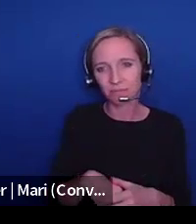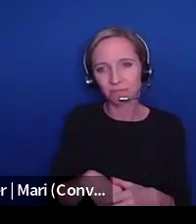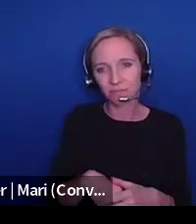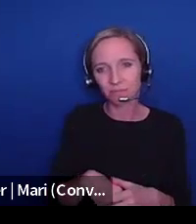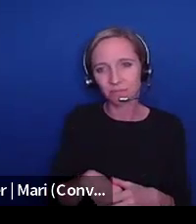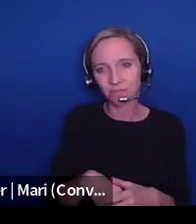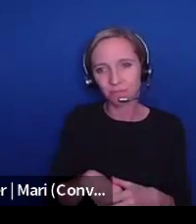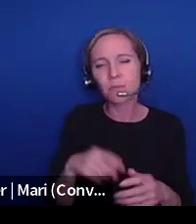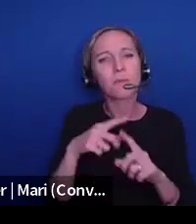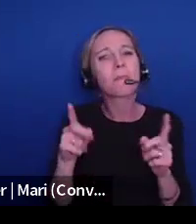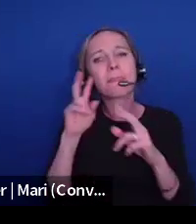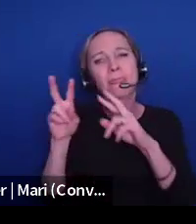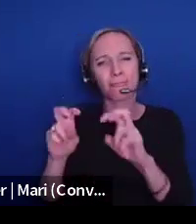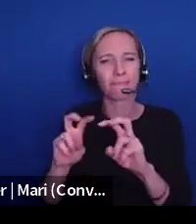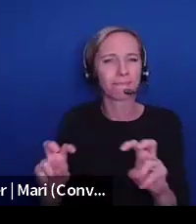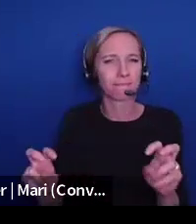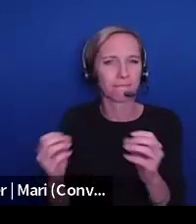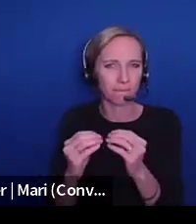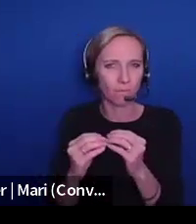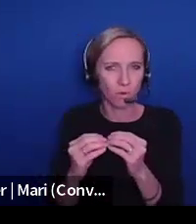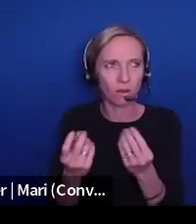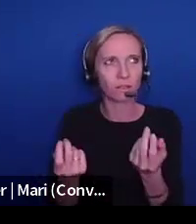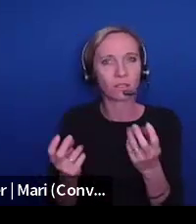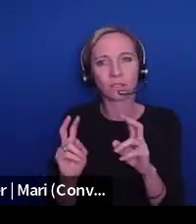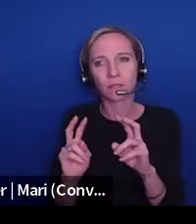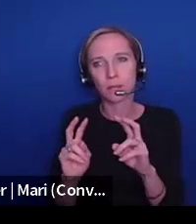Let's look into it. Let's look into that,